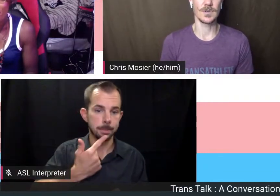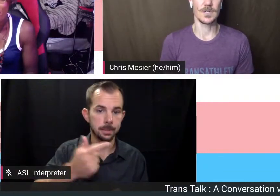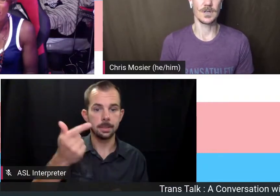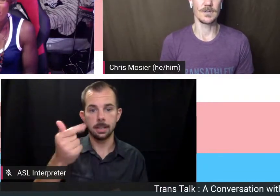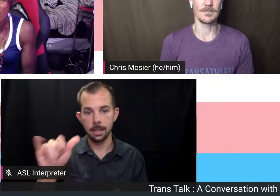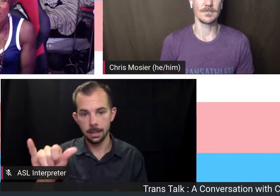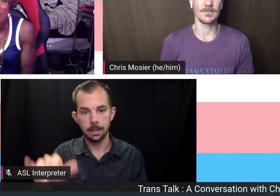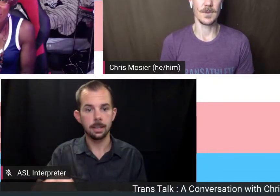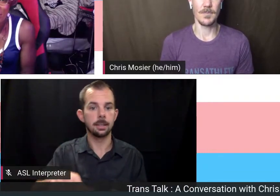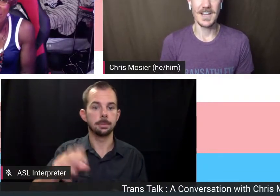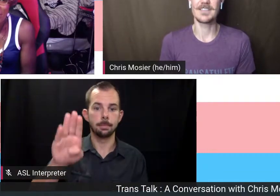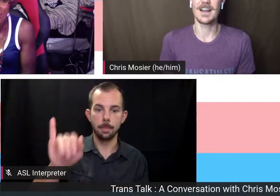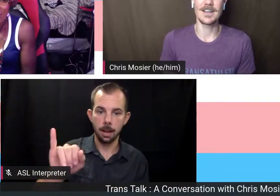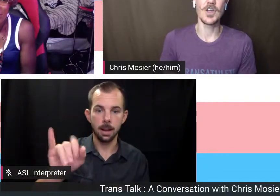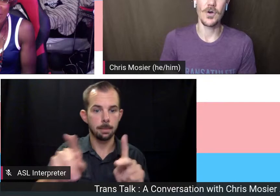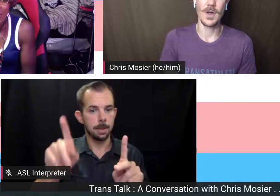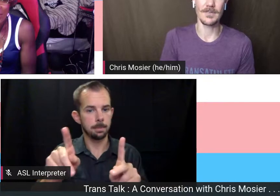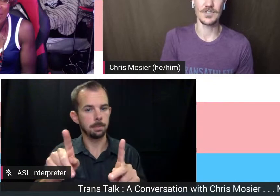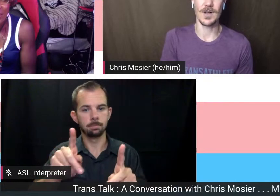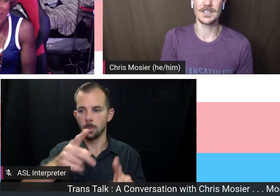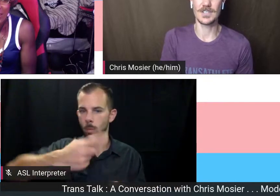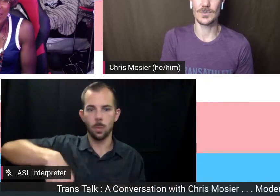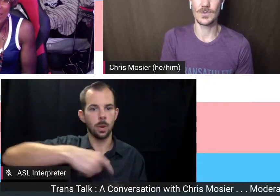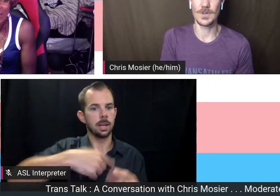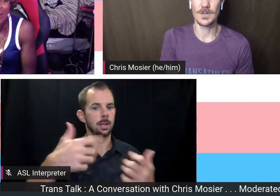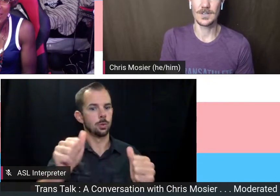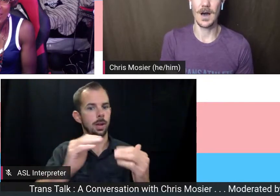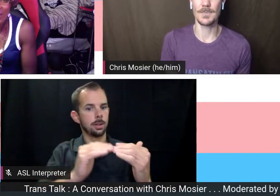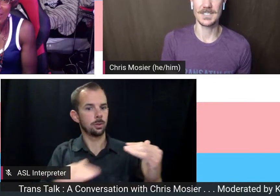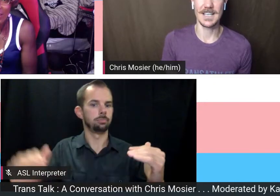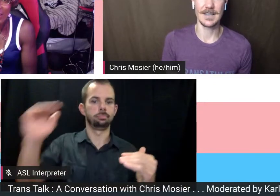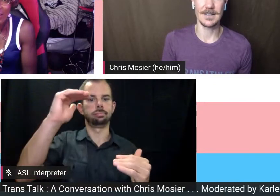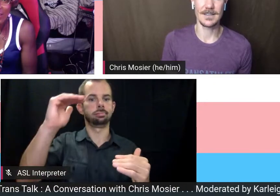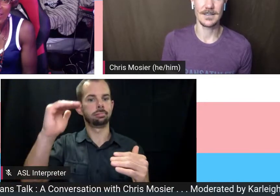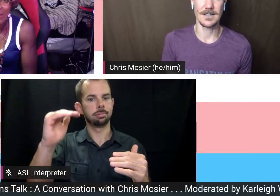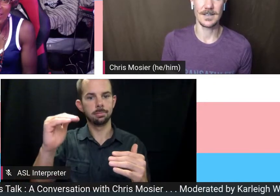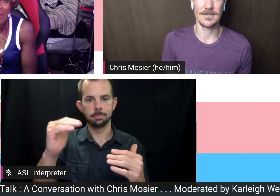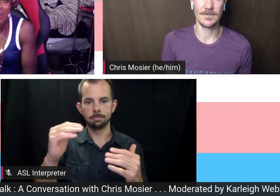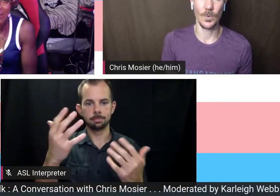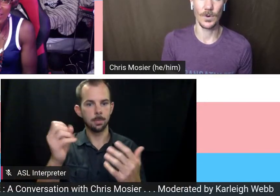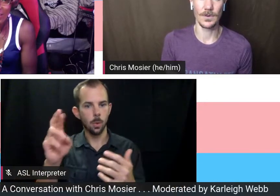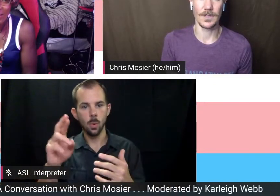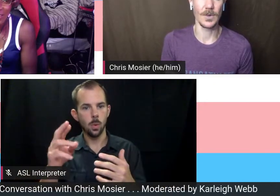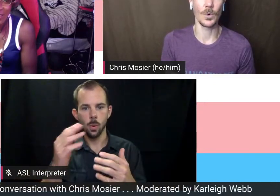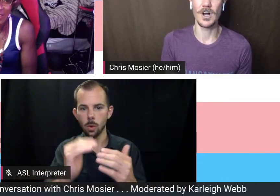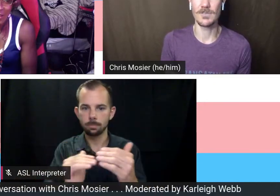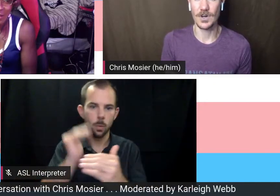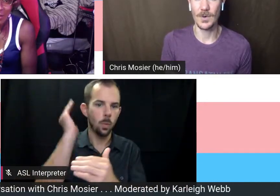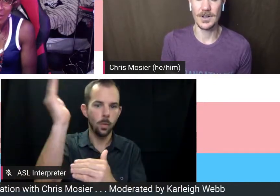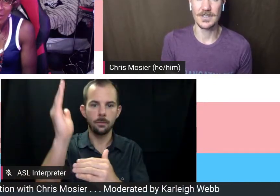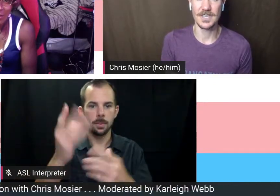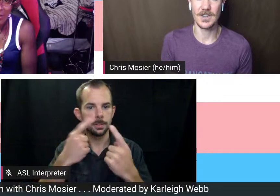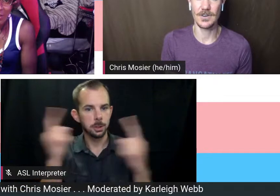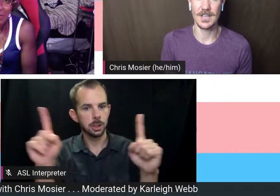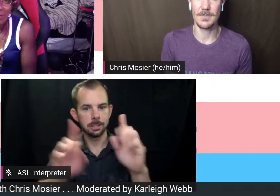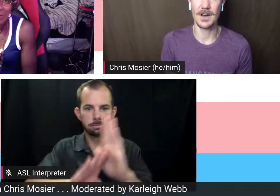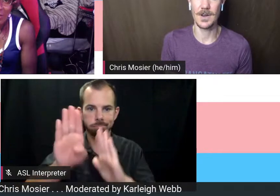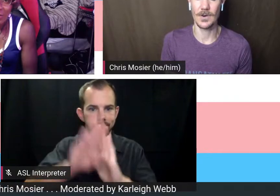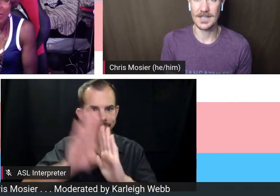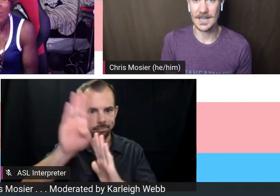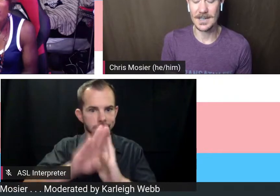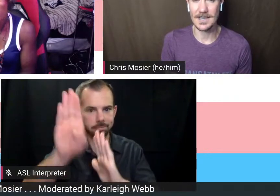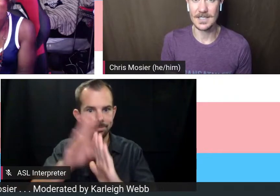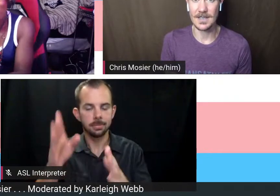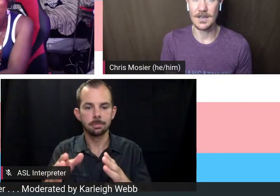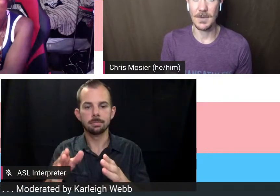to, many that I know have tried to compensate for or cover our insecurity about